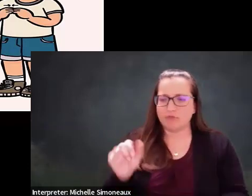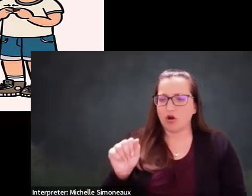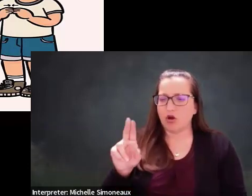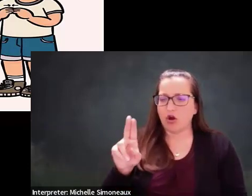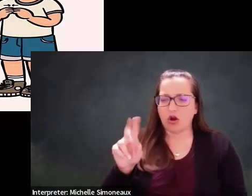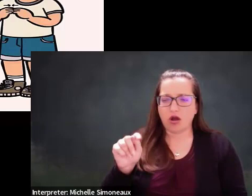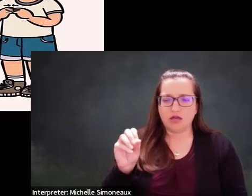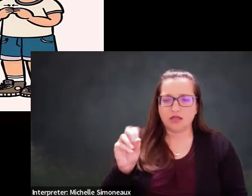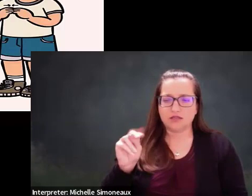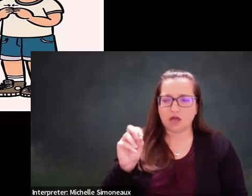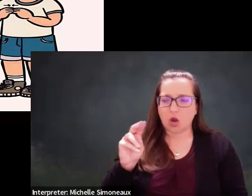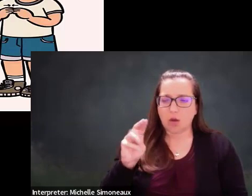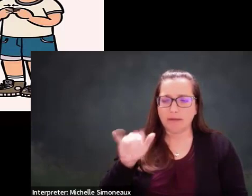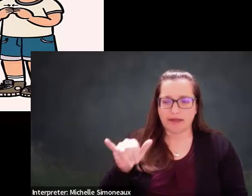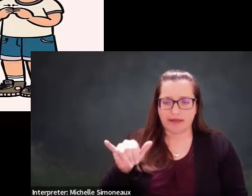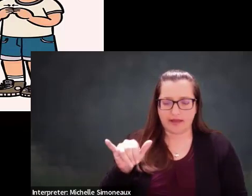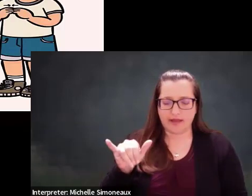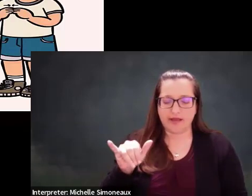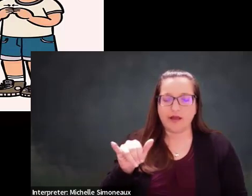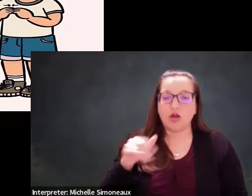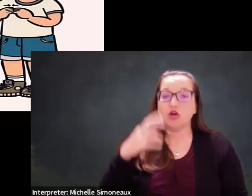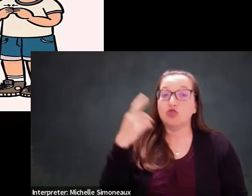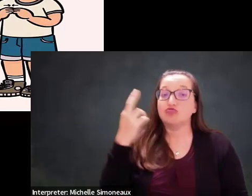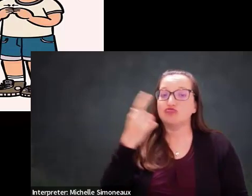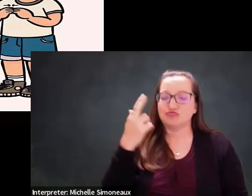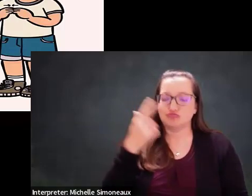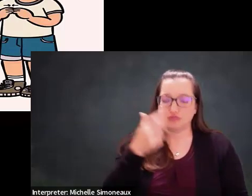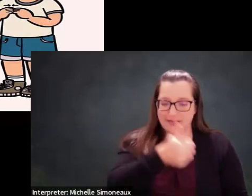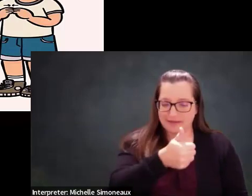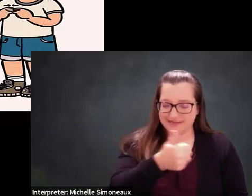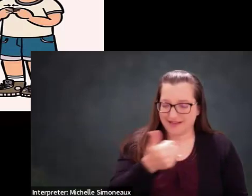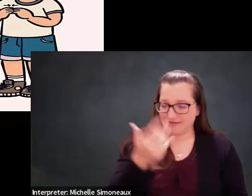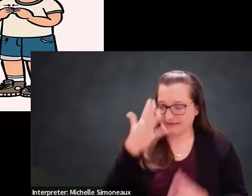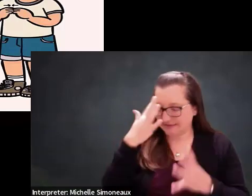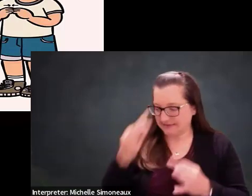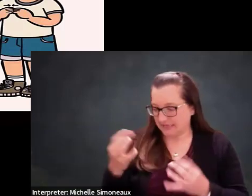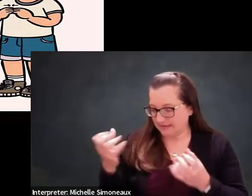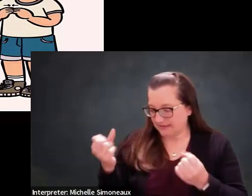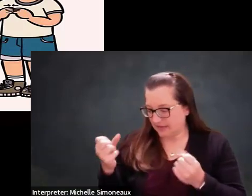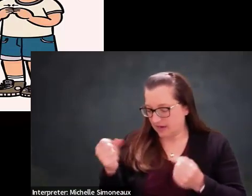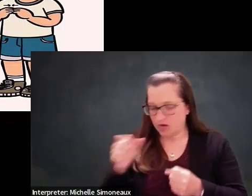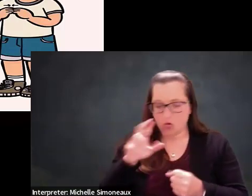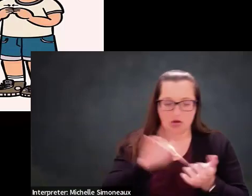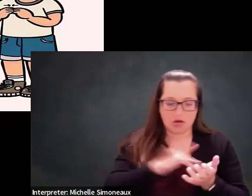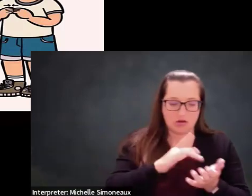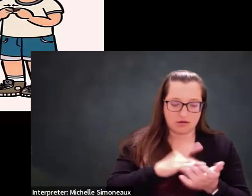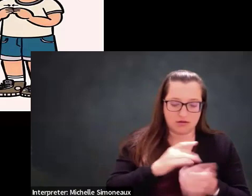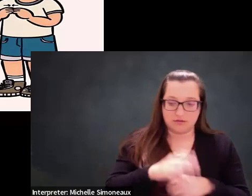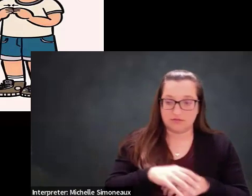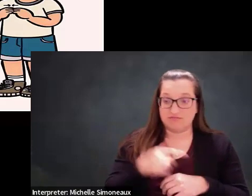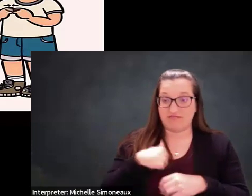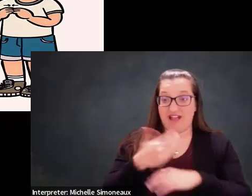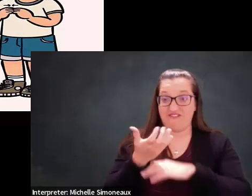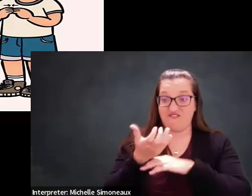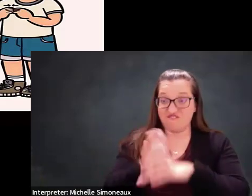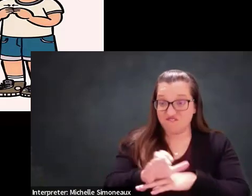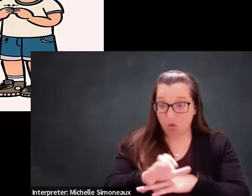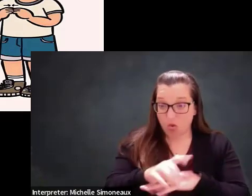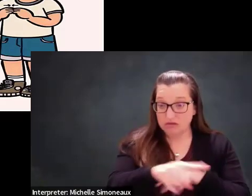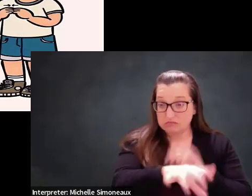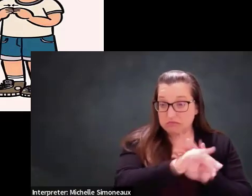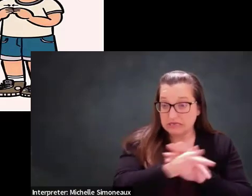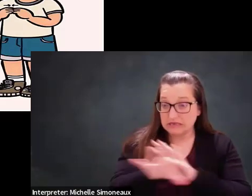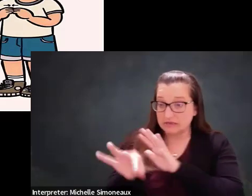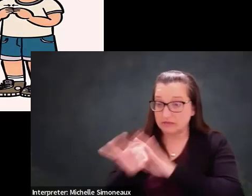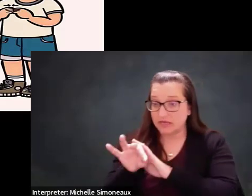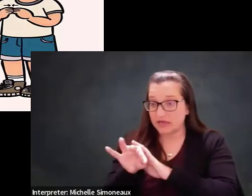There's a reason they chose the sign. There's a reason they chose their device. And for us to force the other one, just because maybe that's how we are, you know, asking